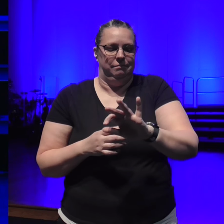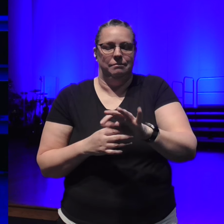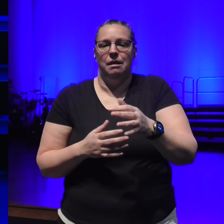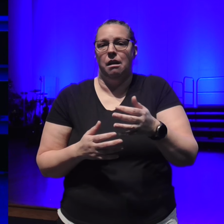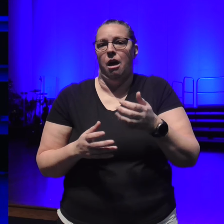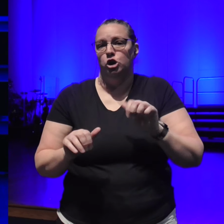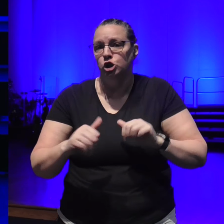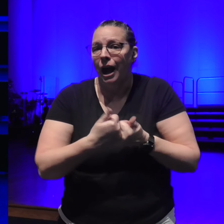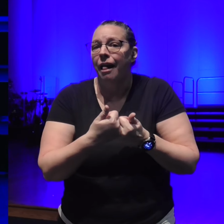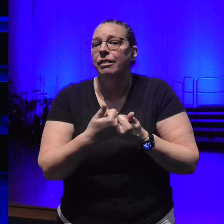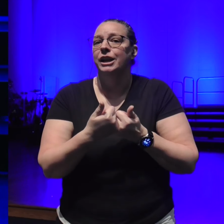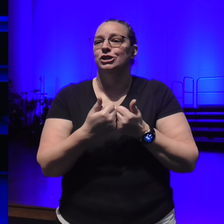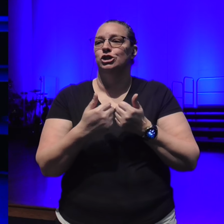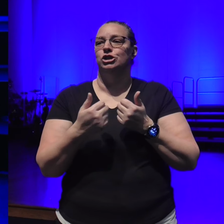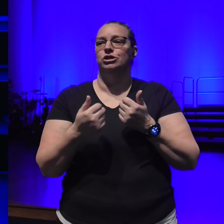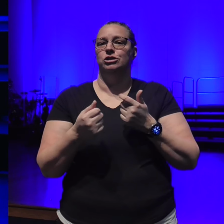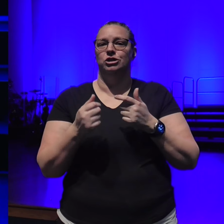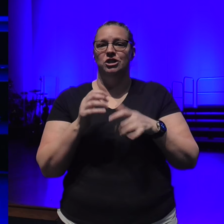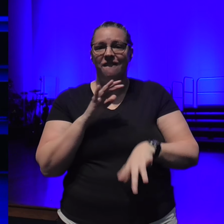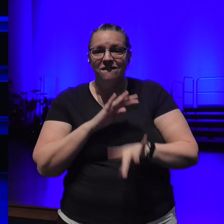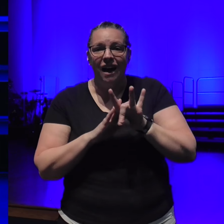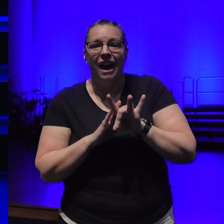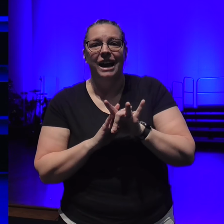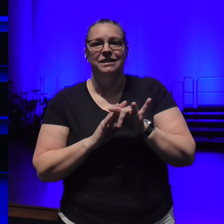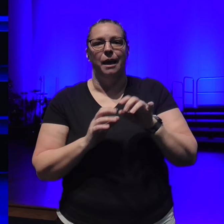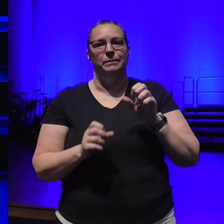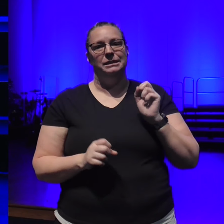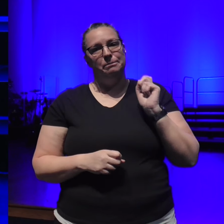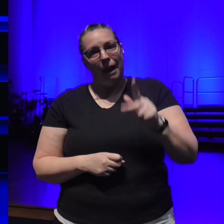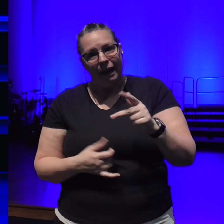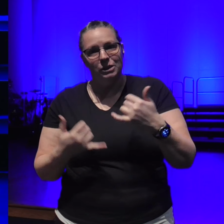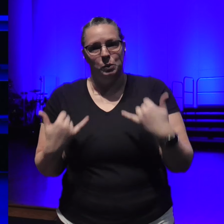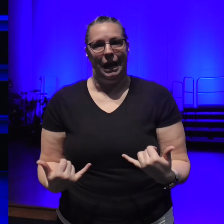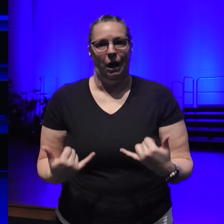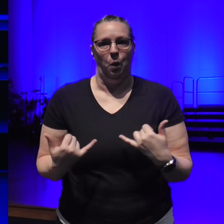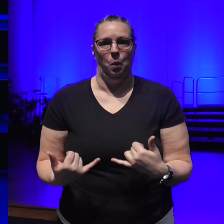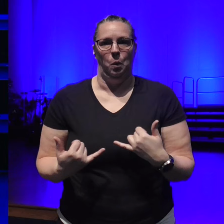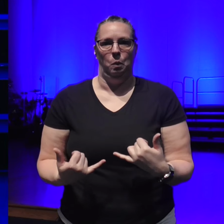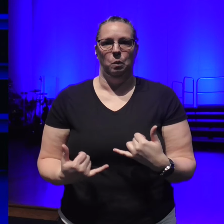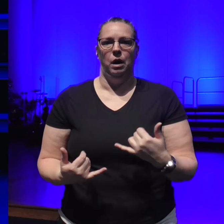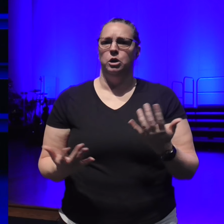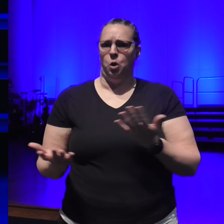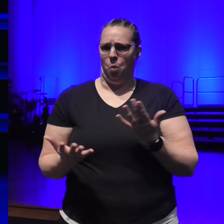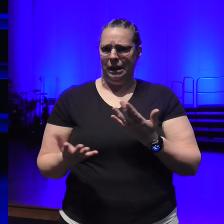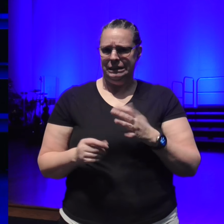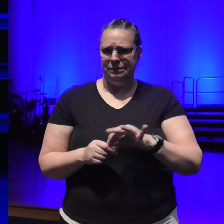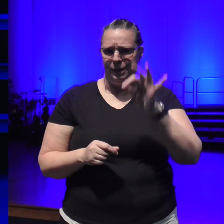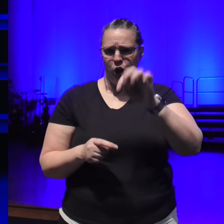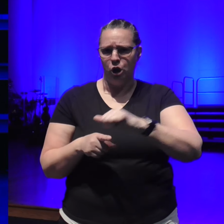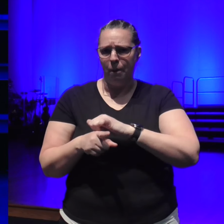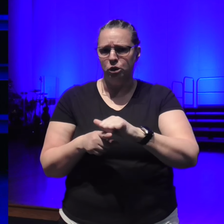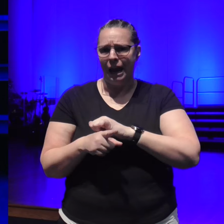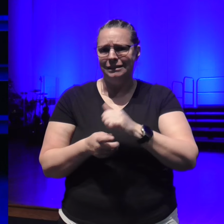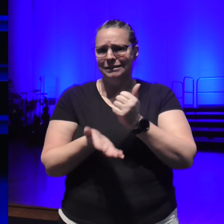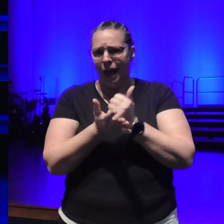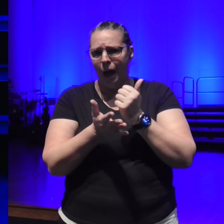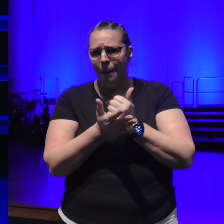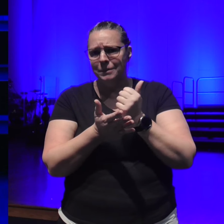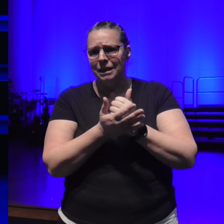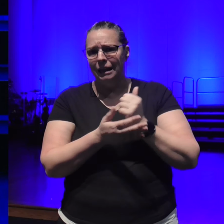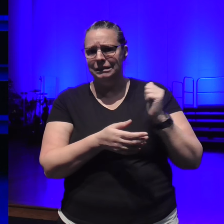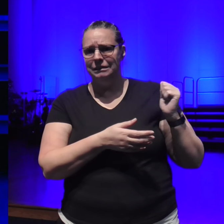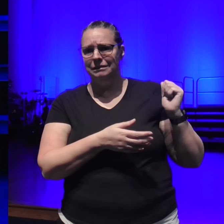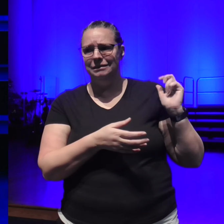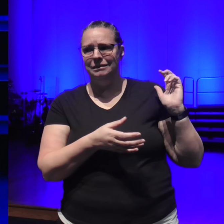we're challenged to retrieve those parts of our spirit to bring us back into now. And what is the spiritual practice that helps us come present from our past?